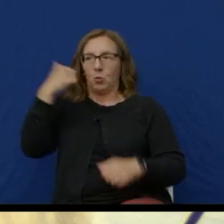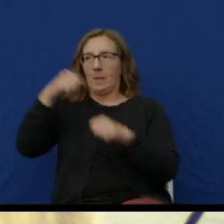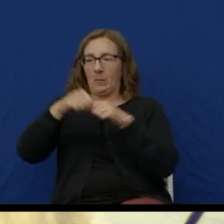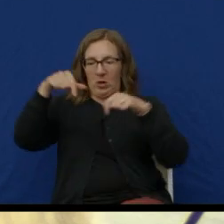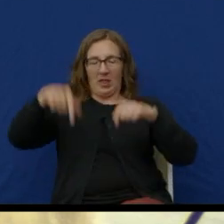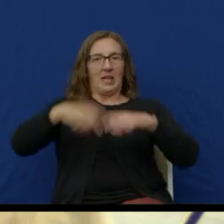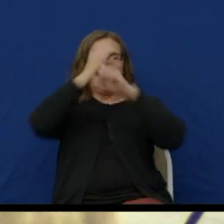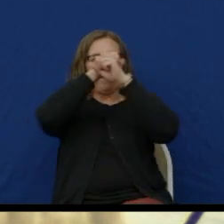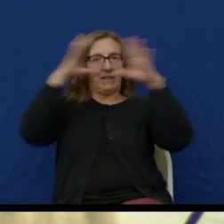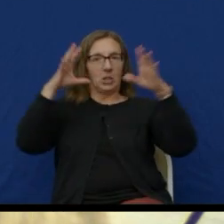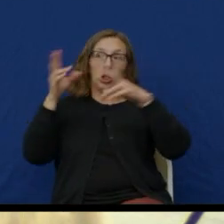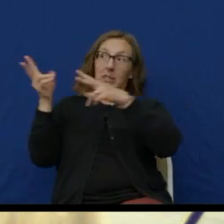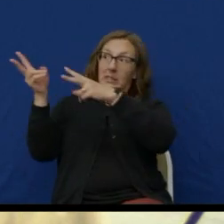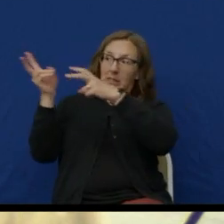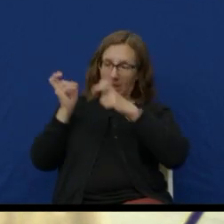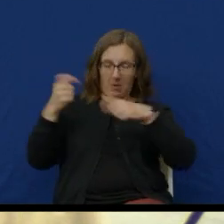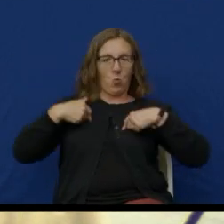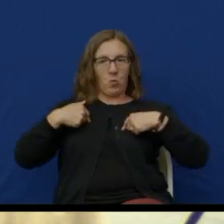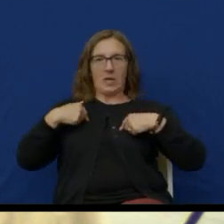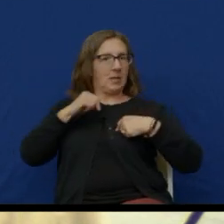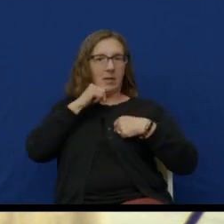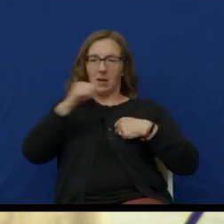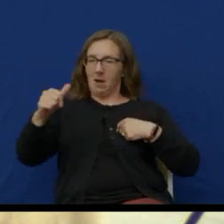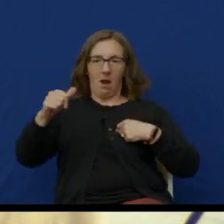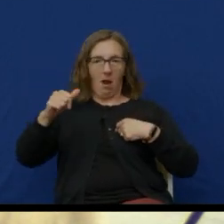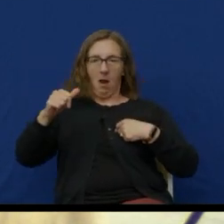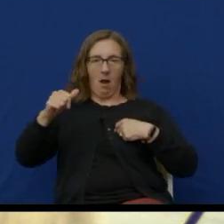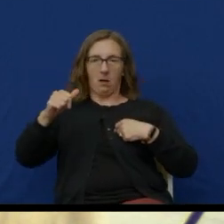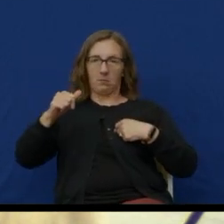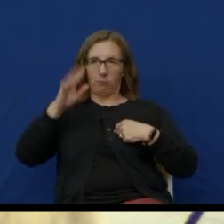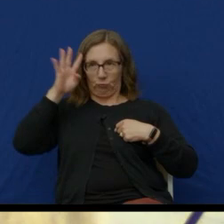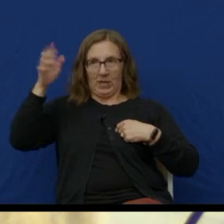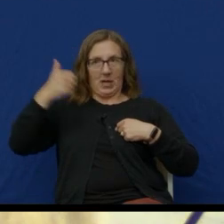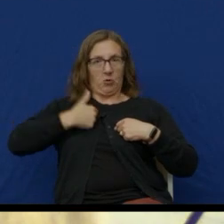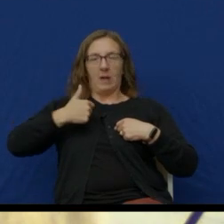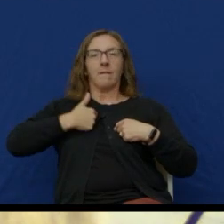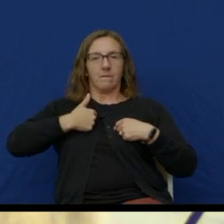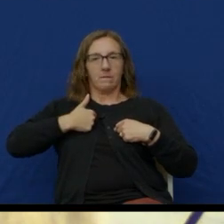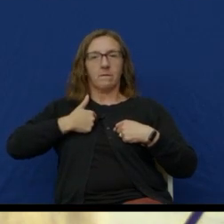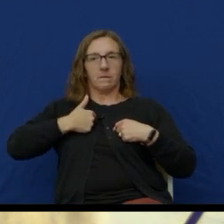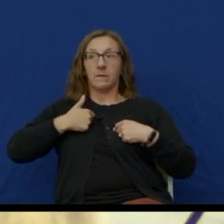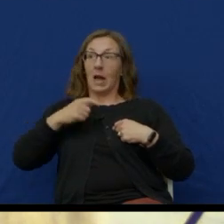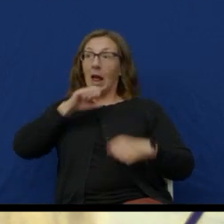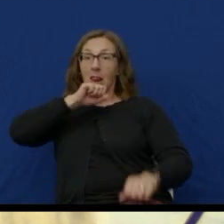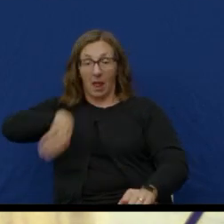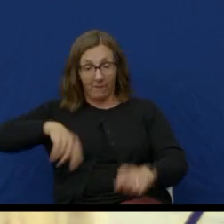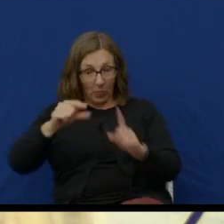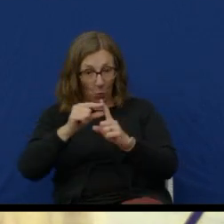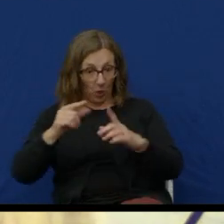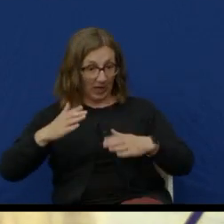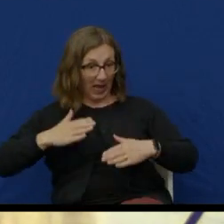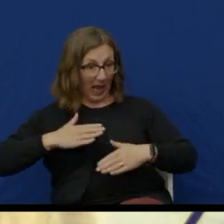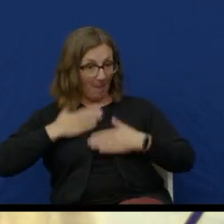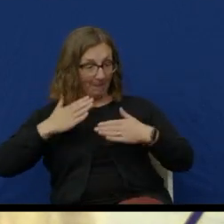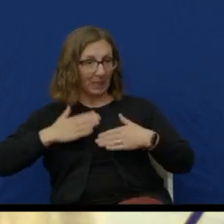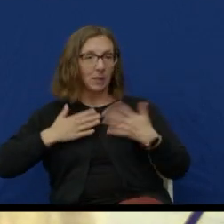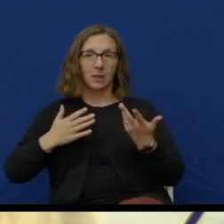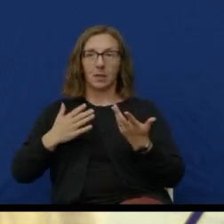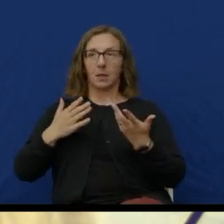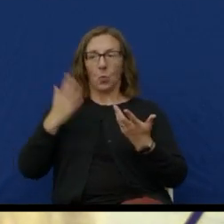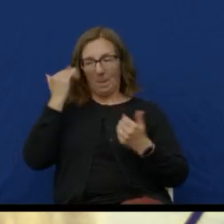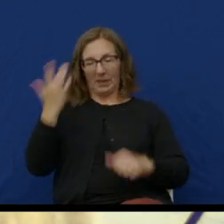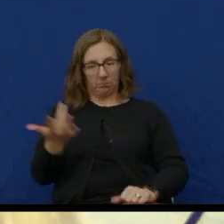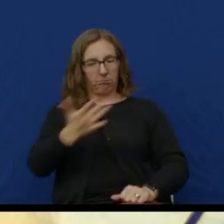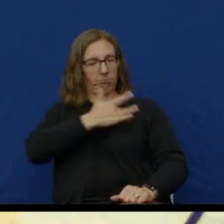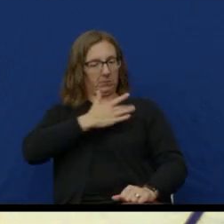vision statement. As a board team, we've not revisited it. I love Happy in there, and I really, that kind of speaks to my heart